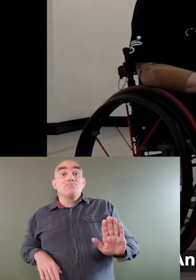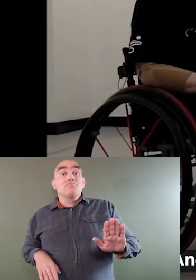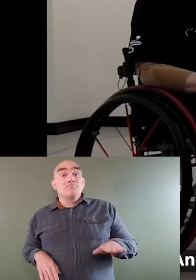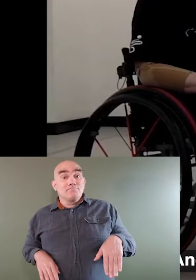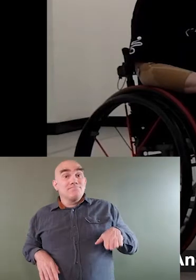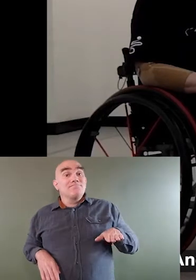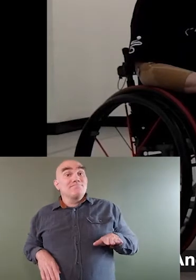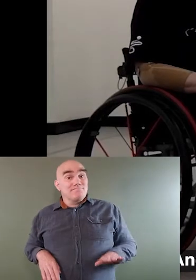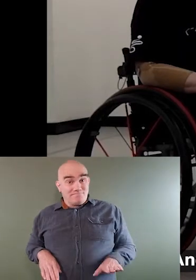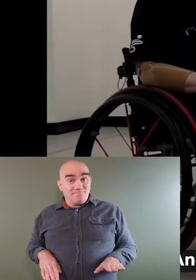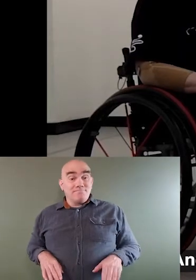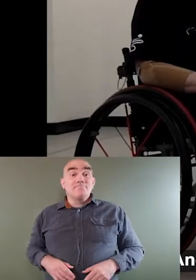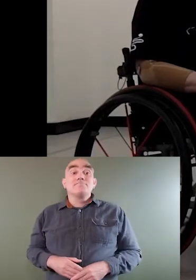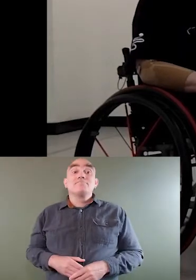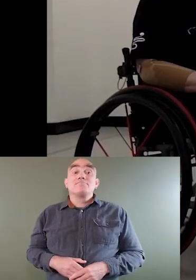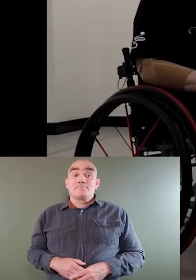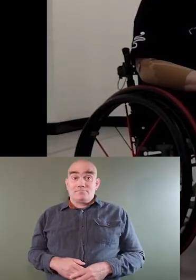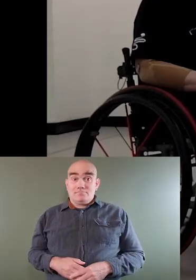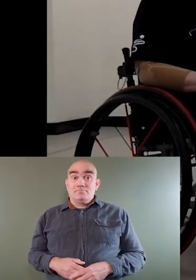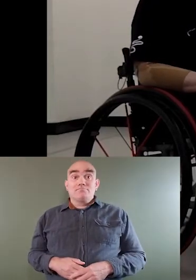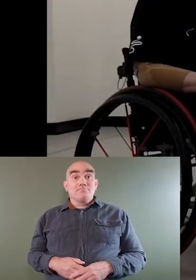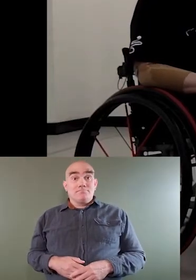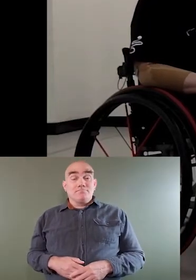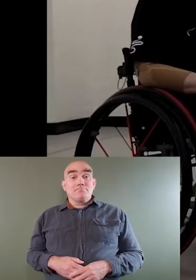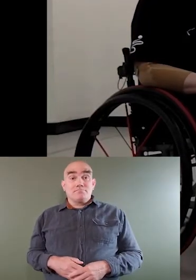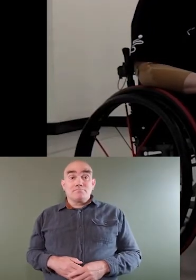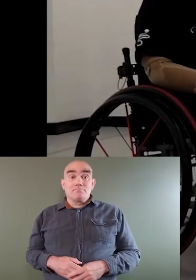Shuffle, step.